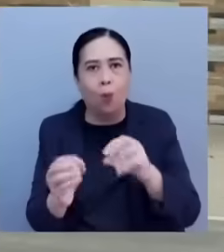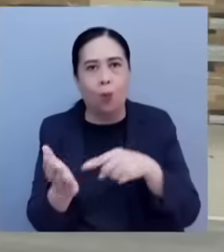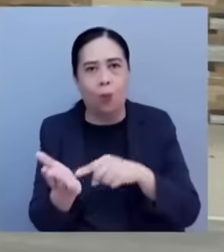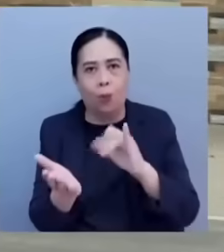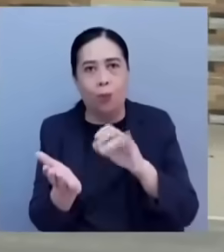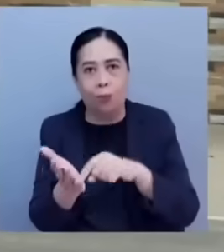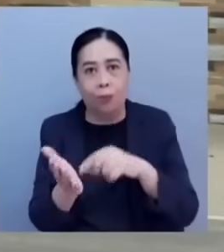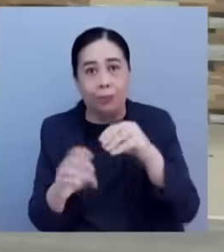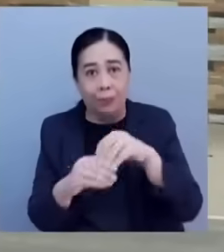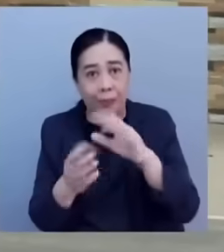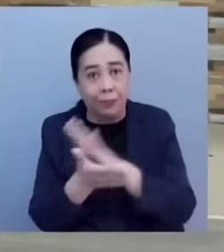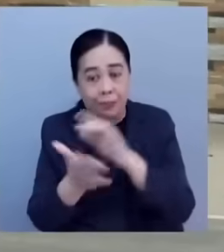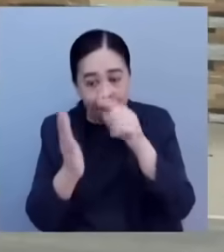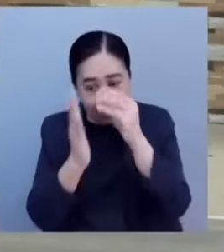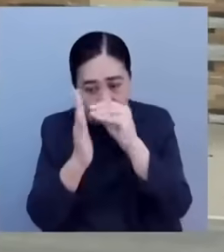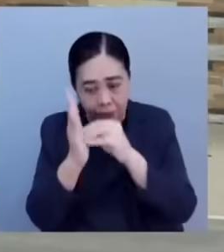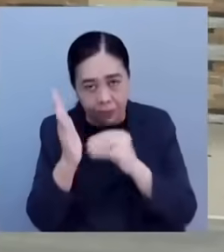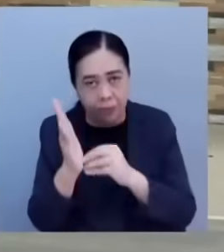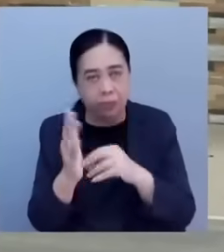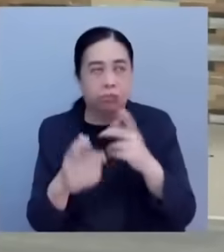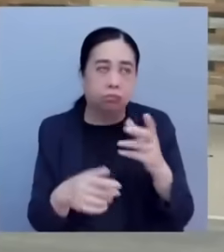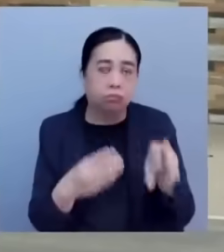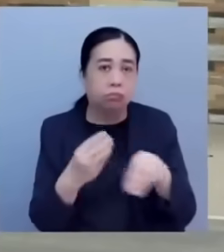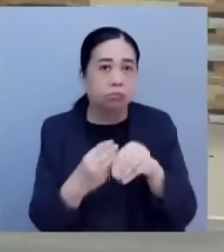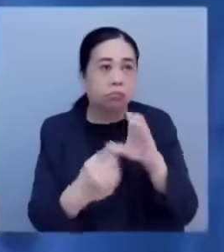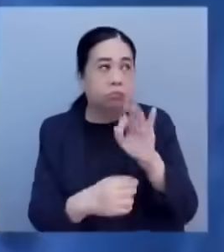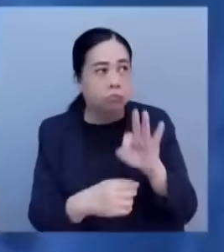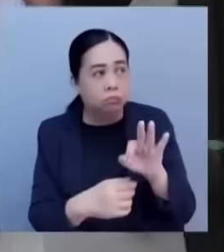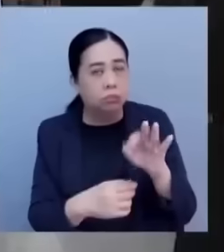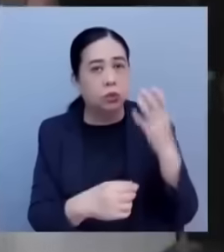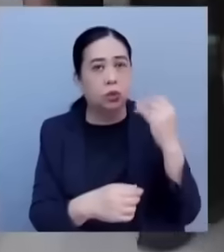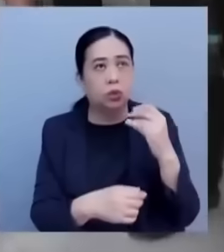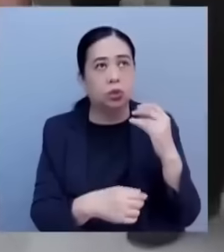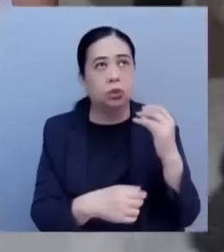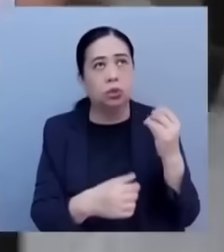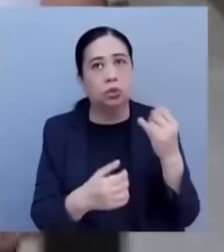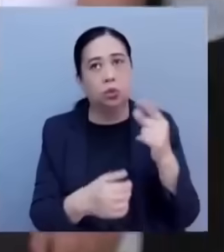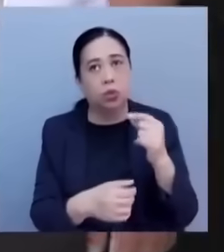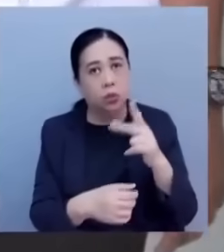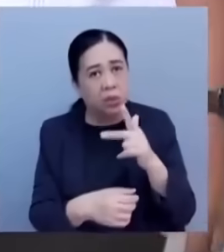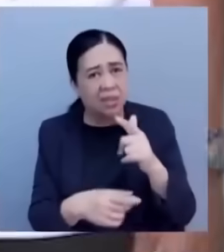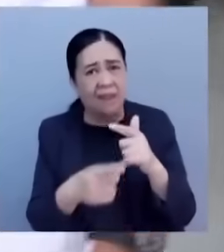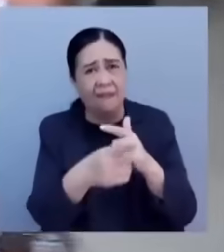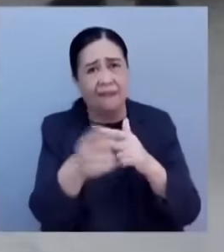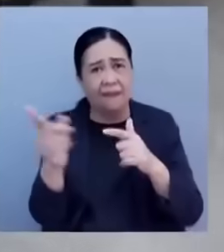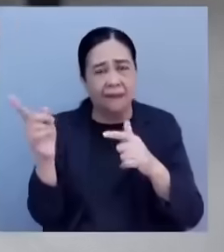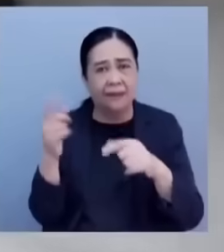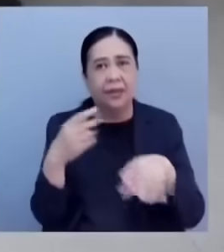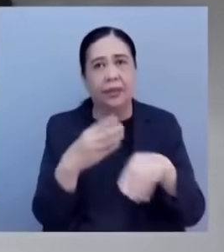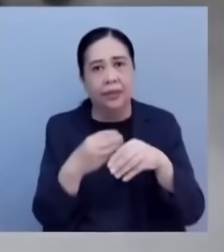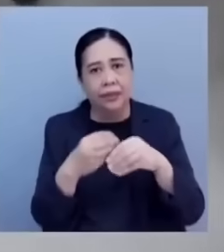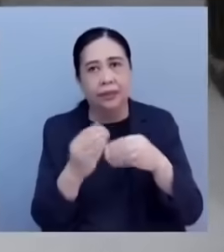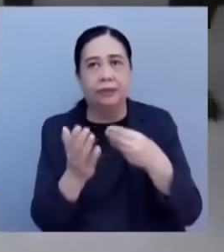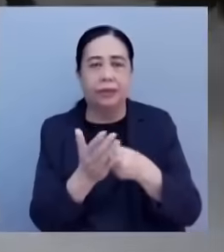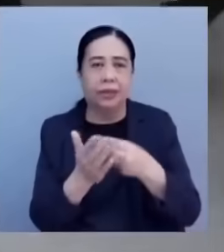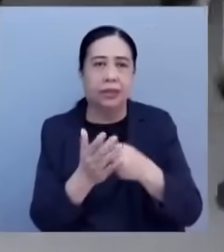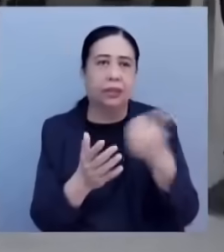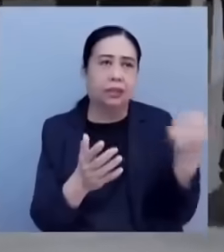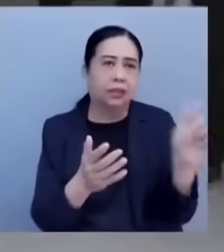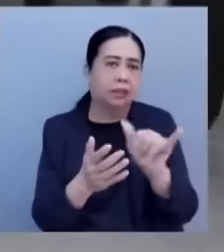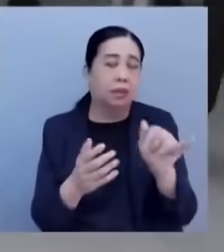were, you know, additional confidential funds issued in 2023, and there were additional funds issued to other agencies.